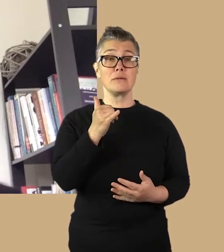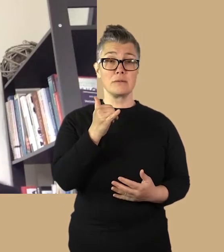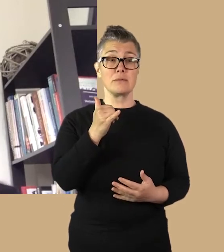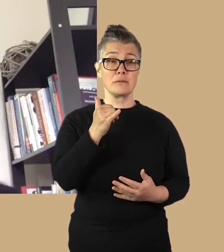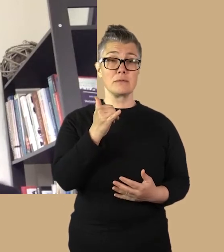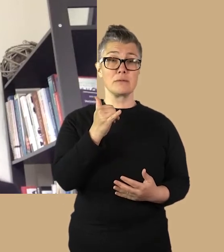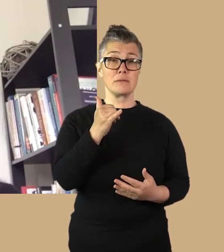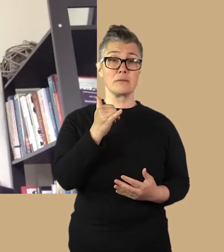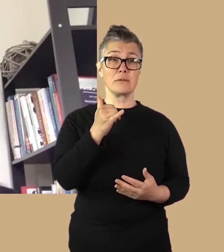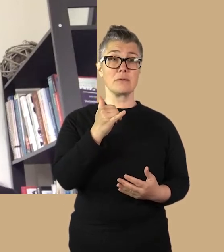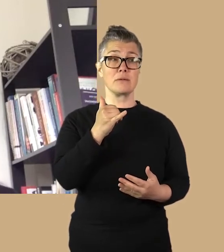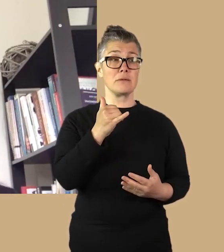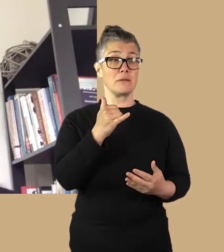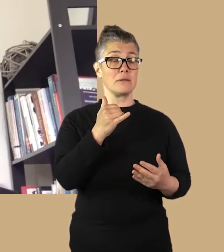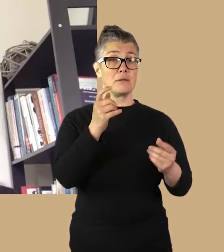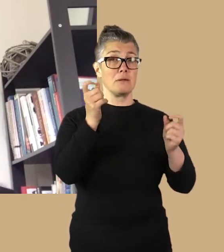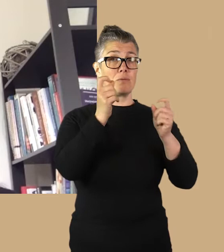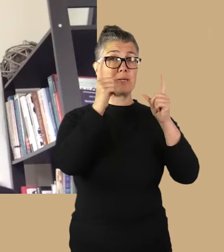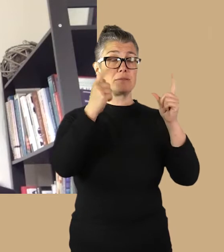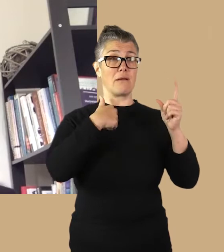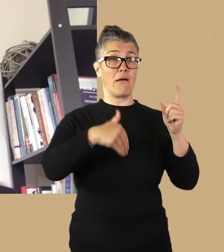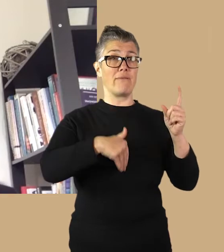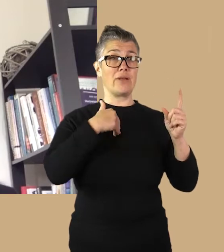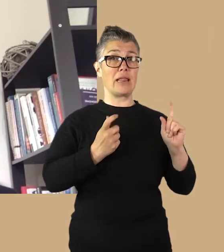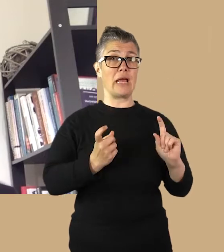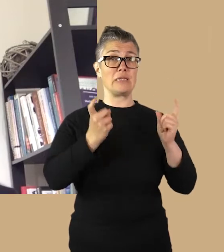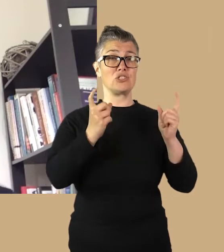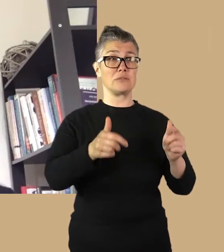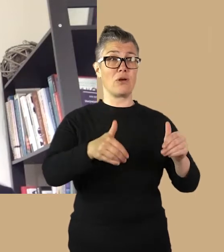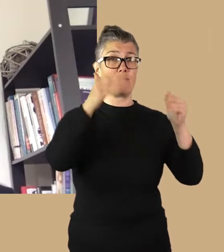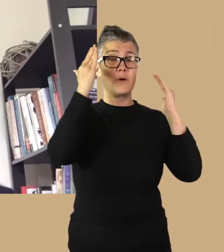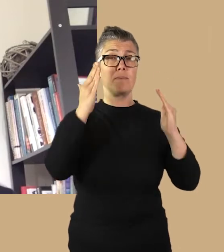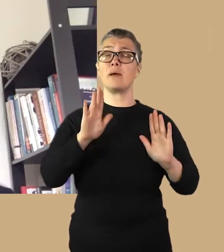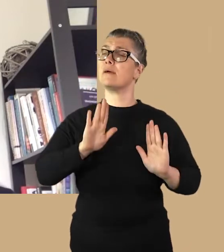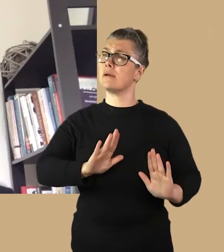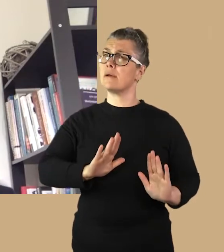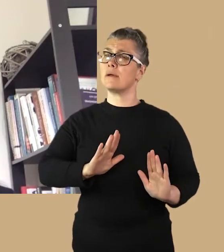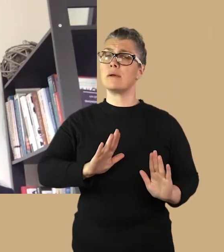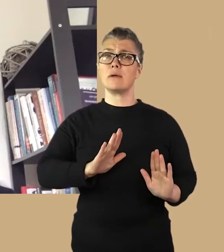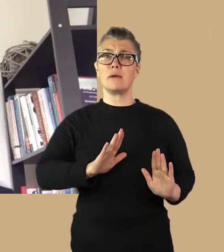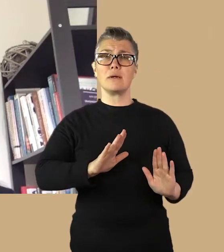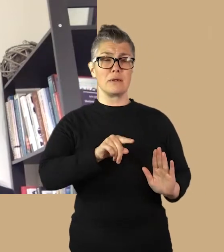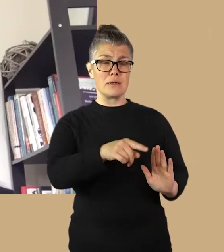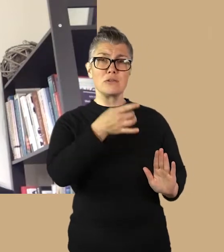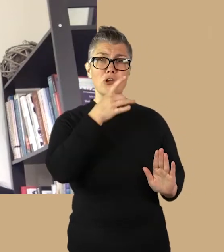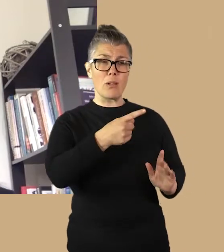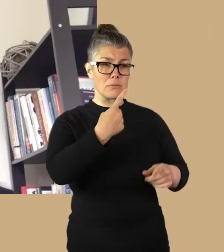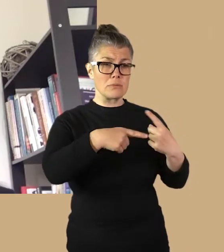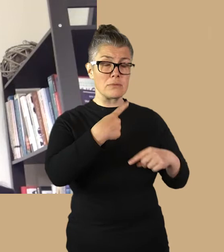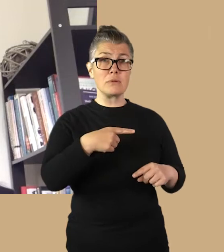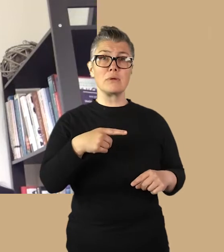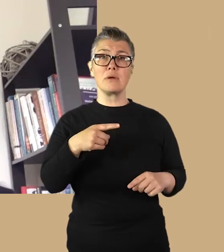bringing that awareness that this is all making me anxious, overwhelmed, to actually hear their child and see what you can do to help